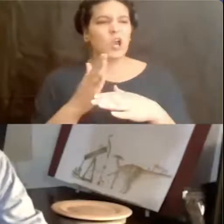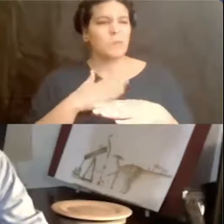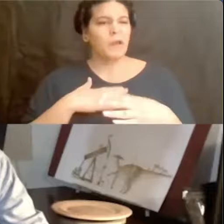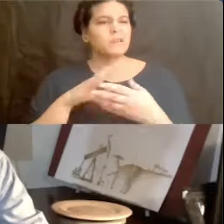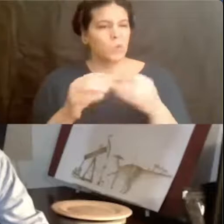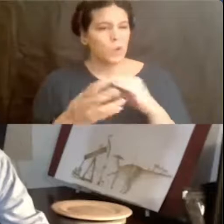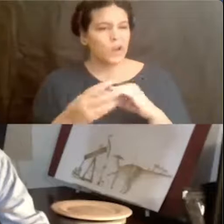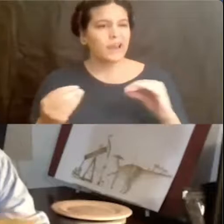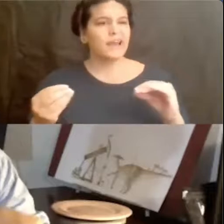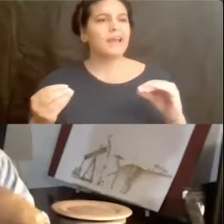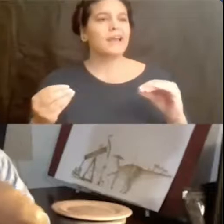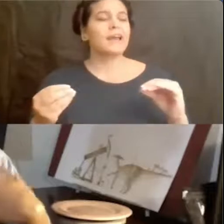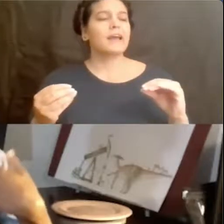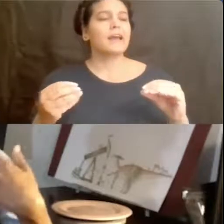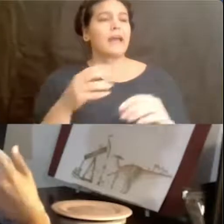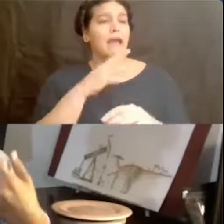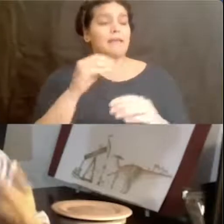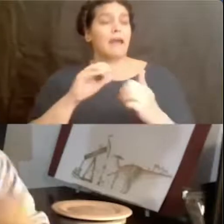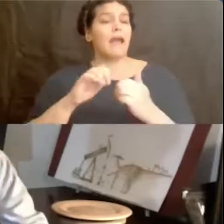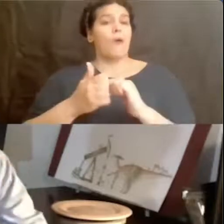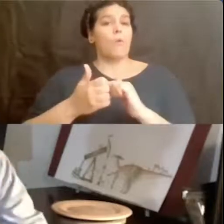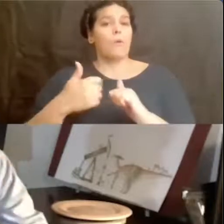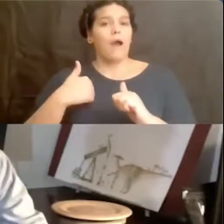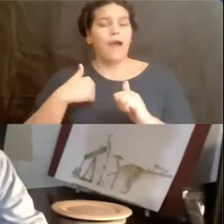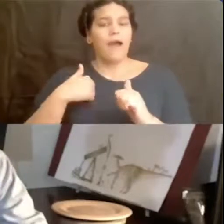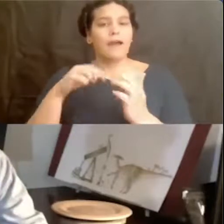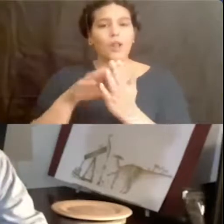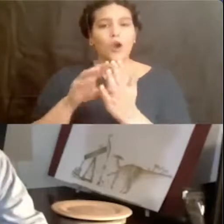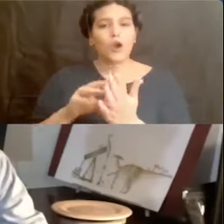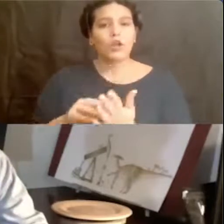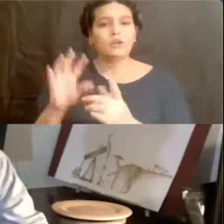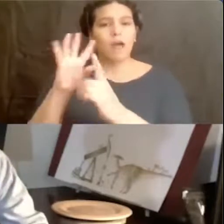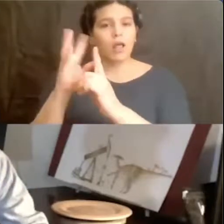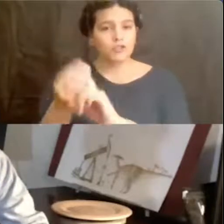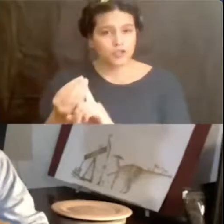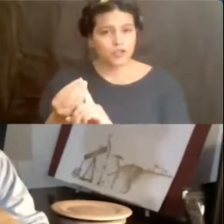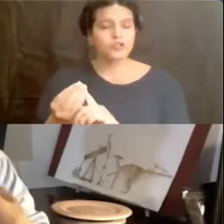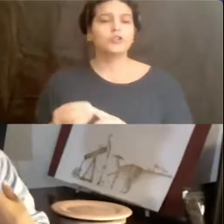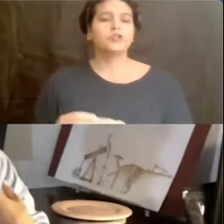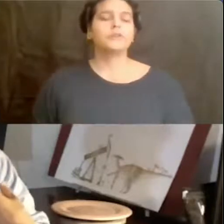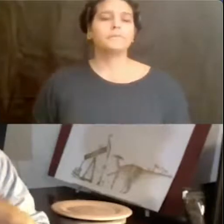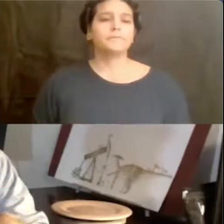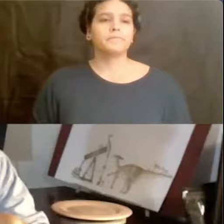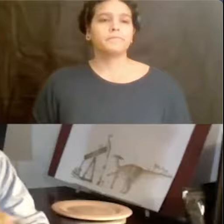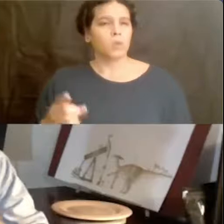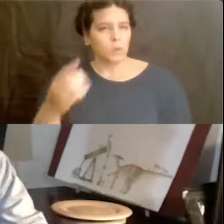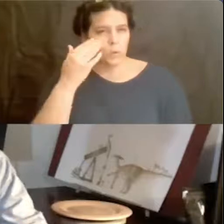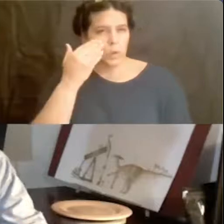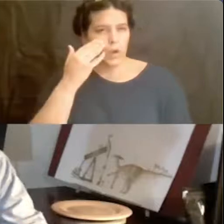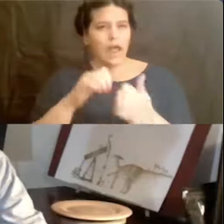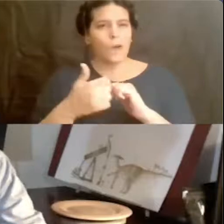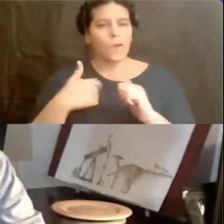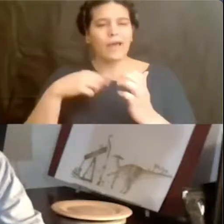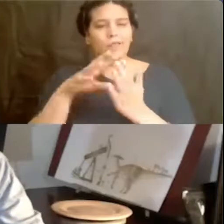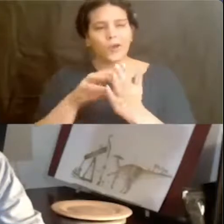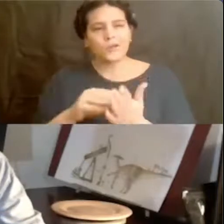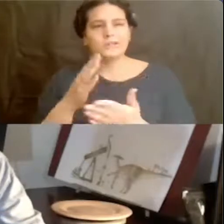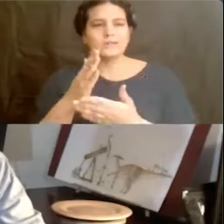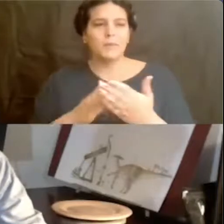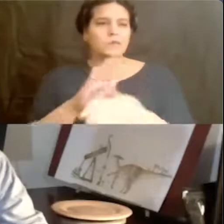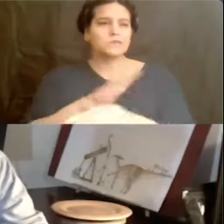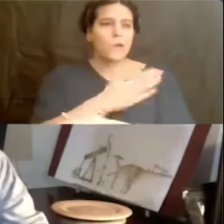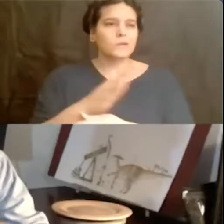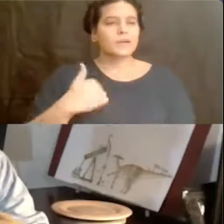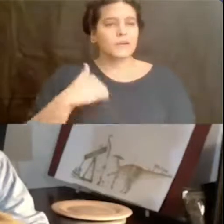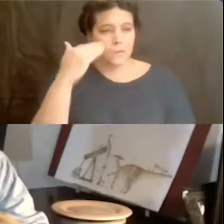story and how I learned the culture, you know, how I learned some of the songs that I